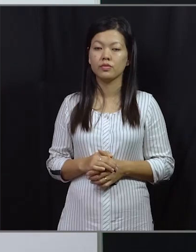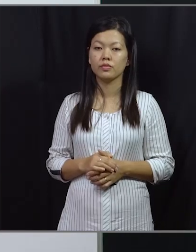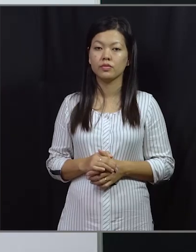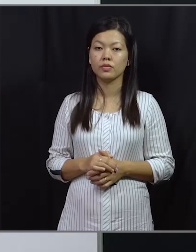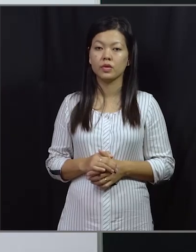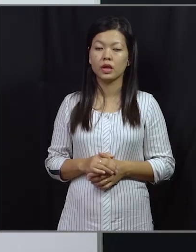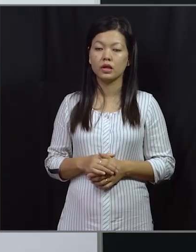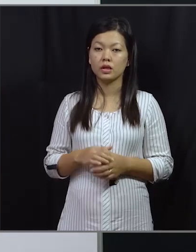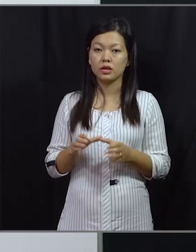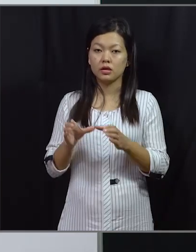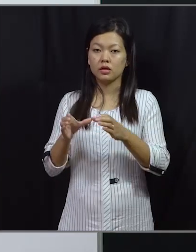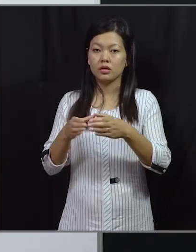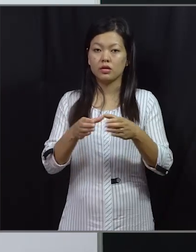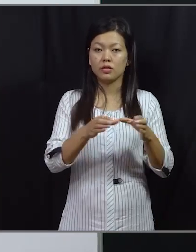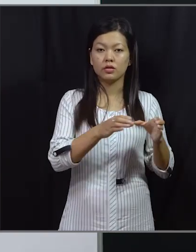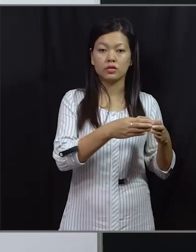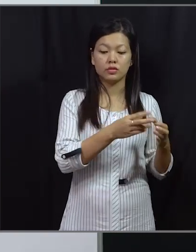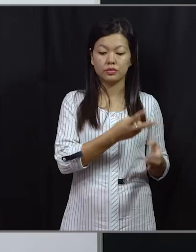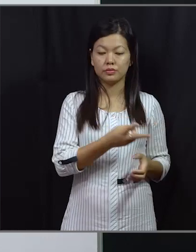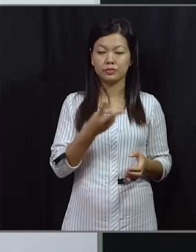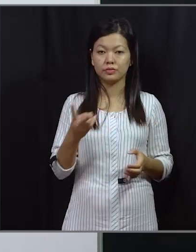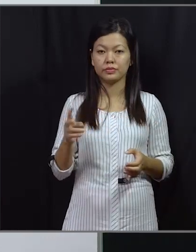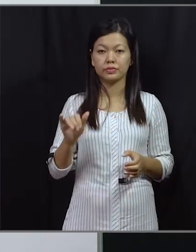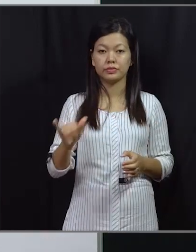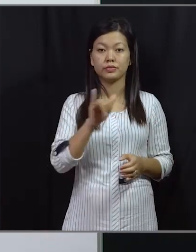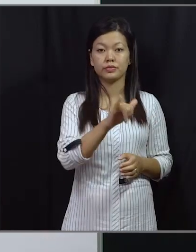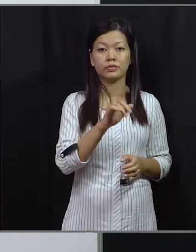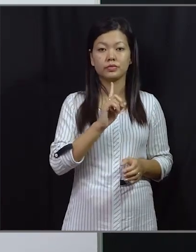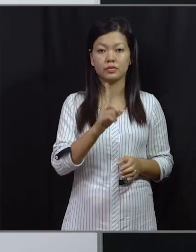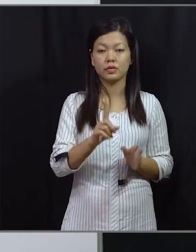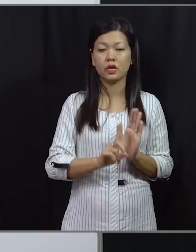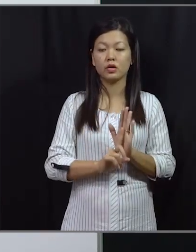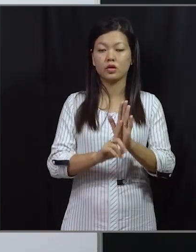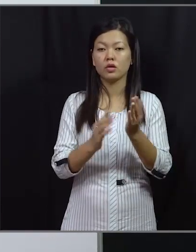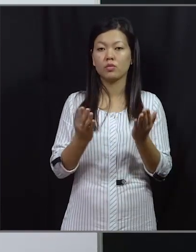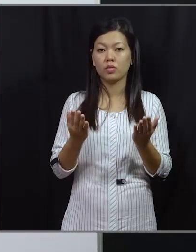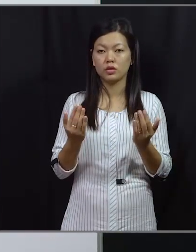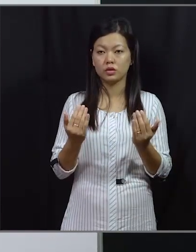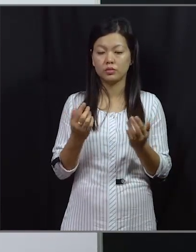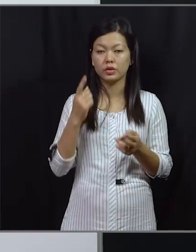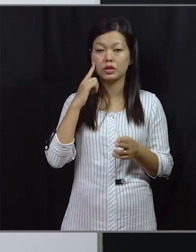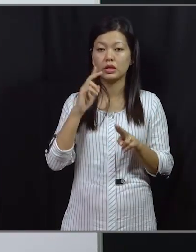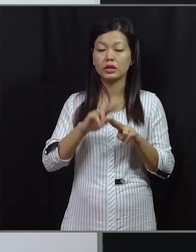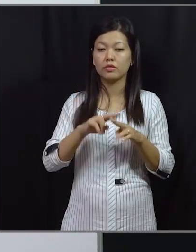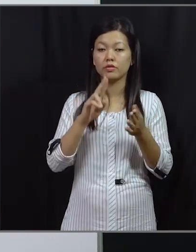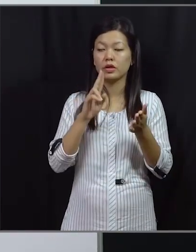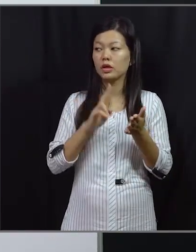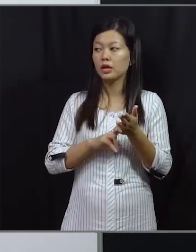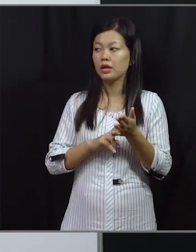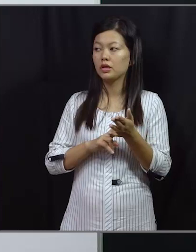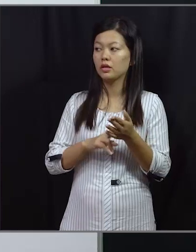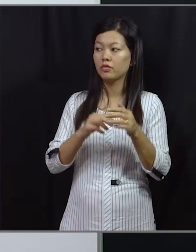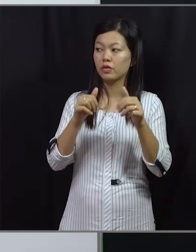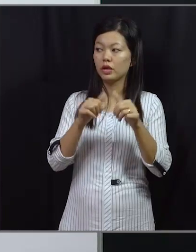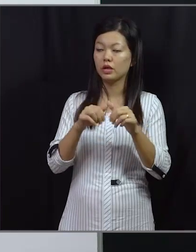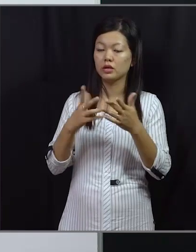if n of A, suppose if we take A and B, two sets, then n of A equal to n of B. That